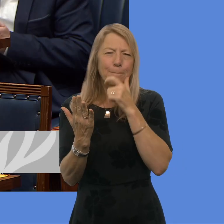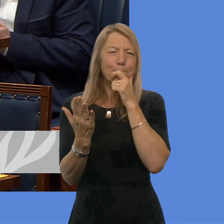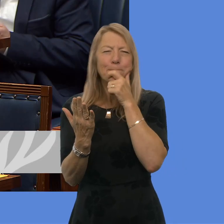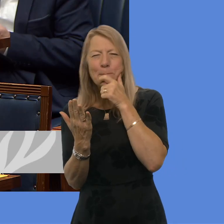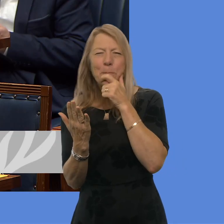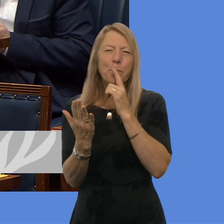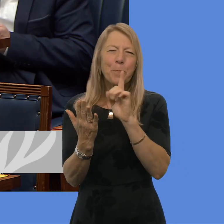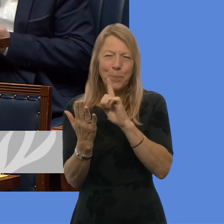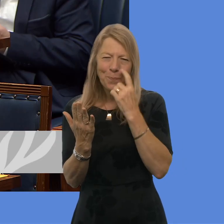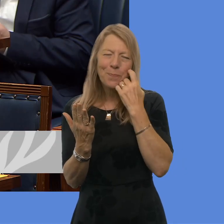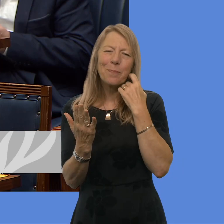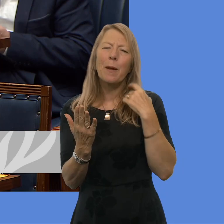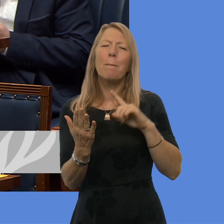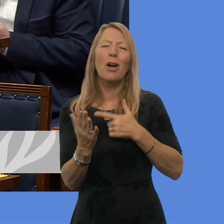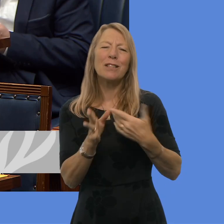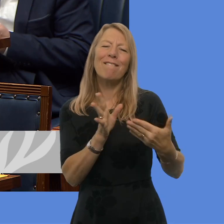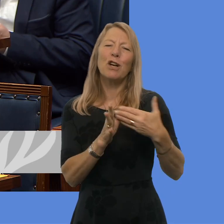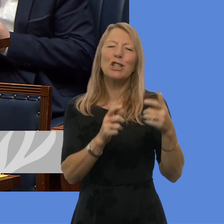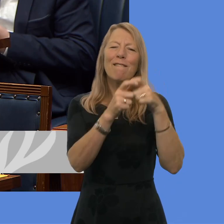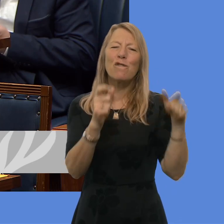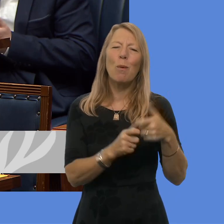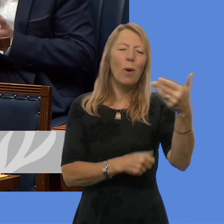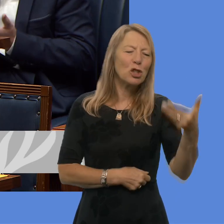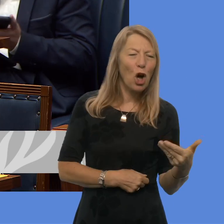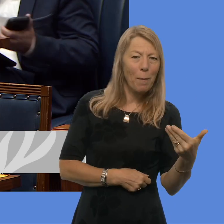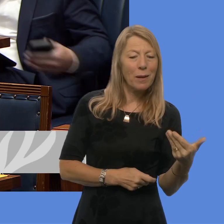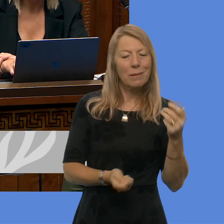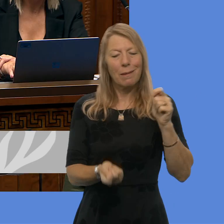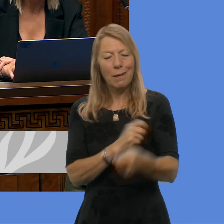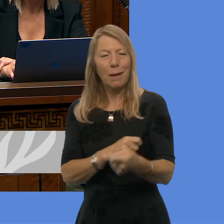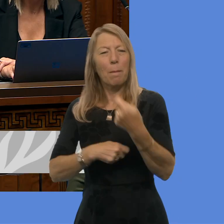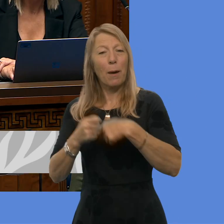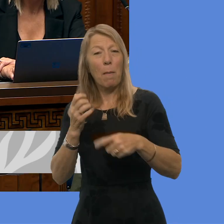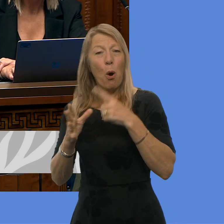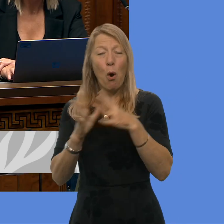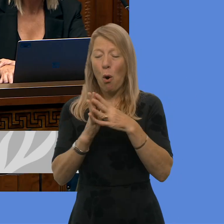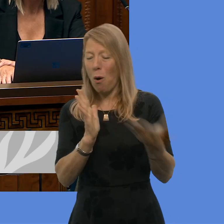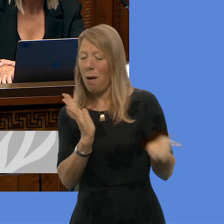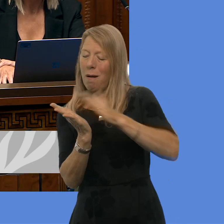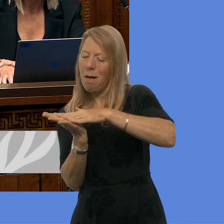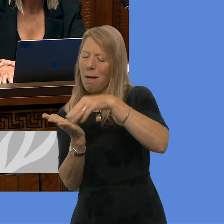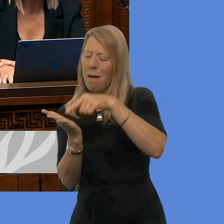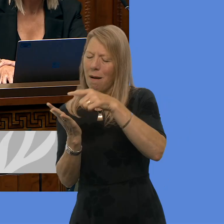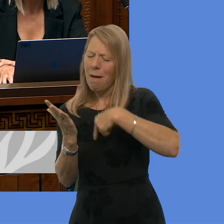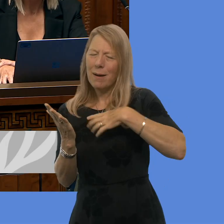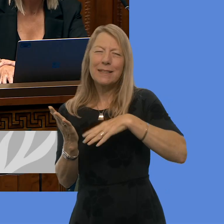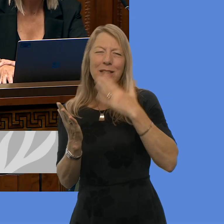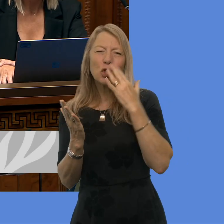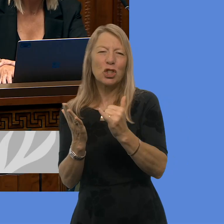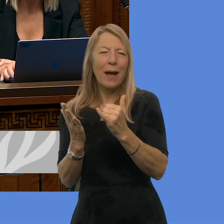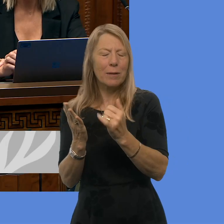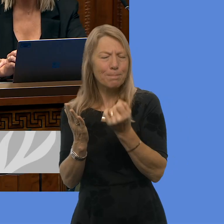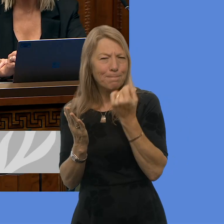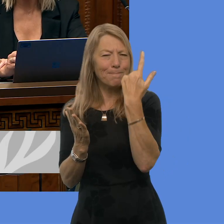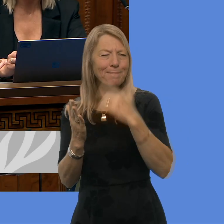different to what has been said in a framework document. So I want us to understand that, and I hope and urge that they will move to publish that legislation so that we